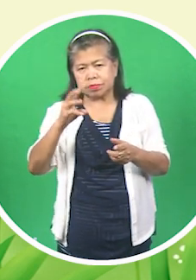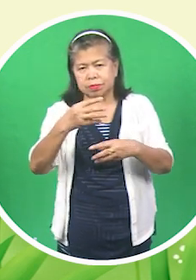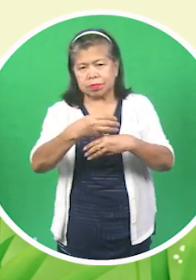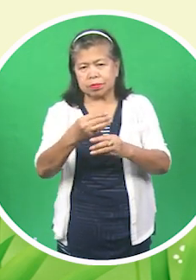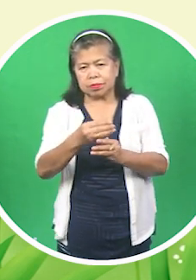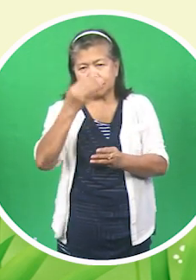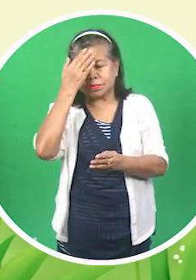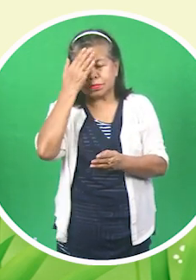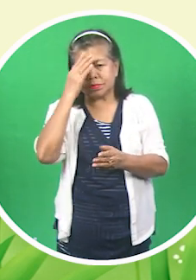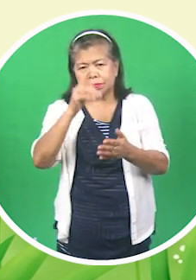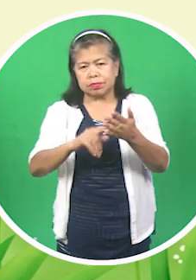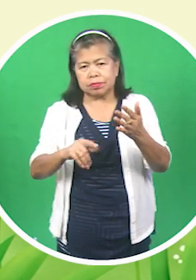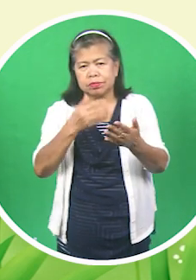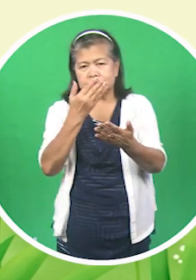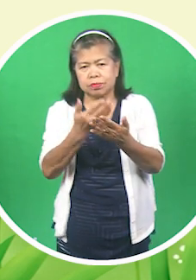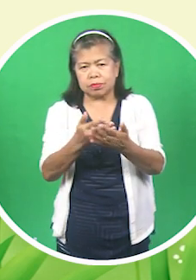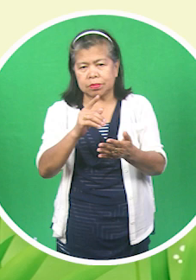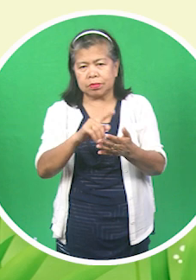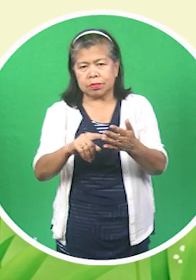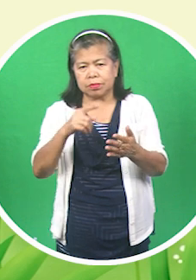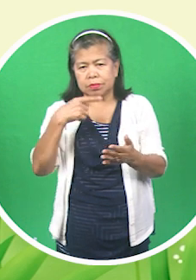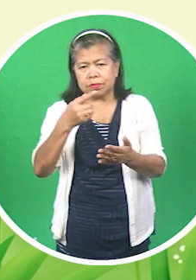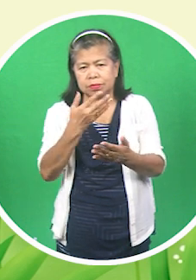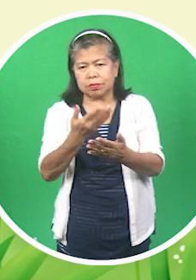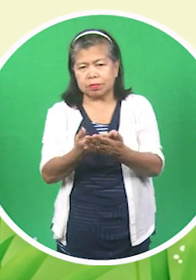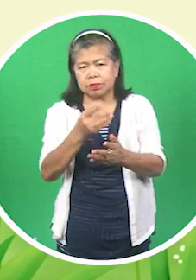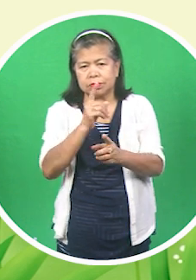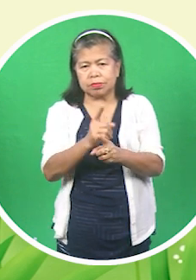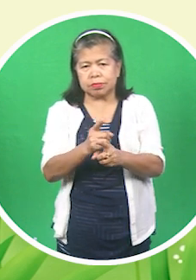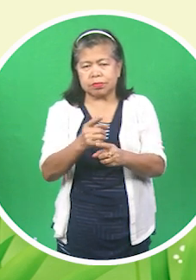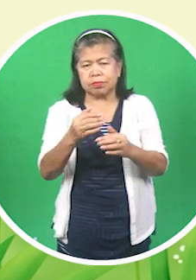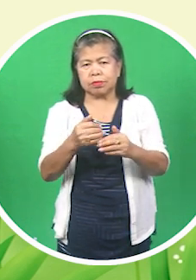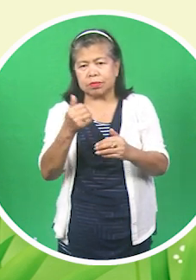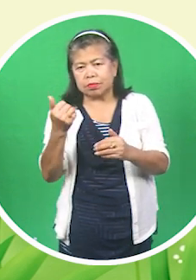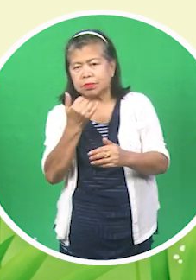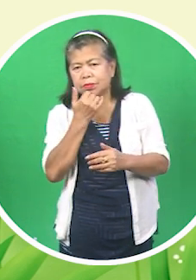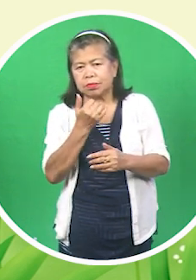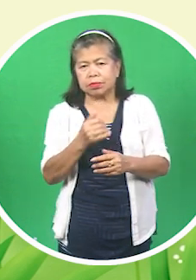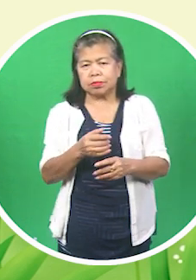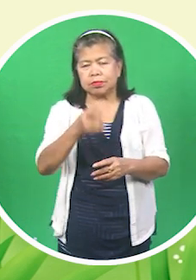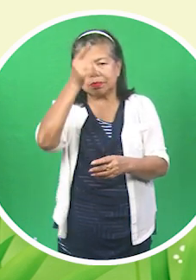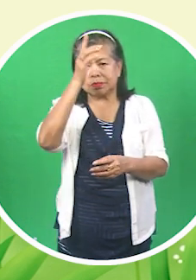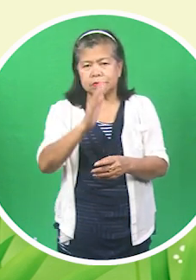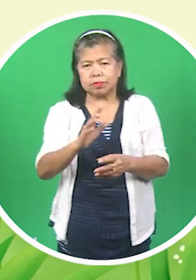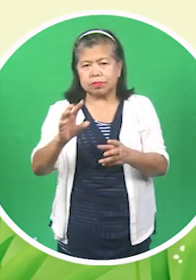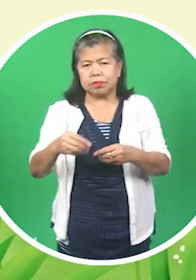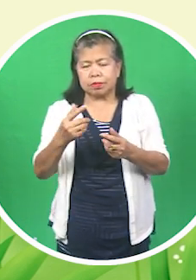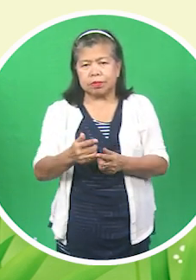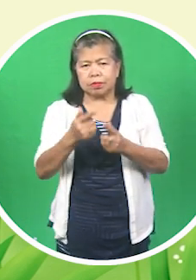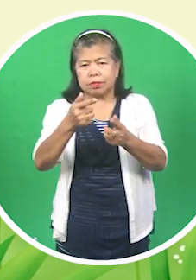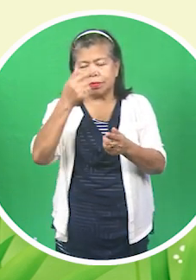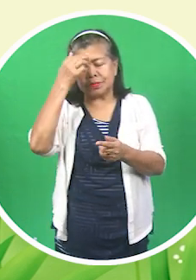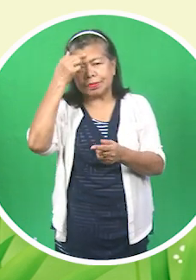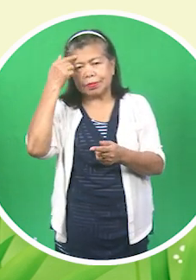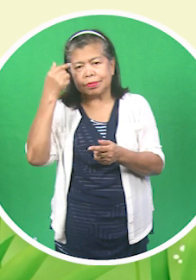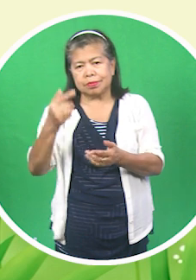wisdom will make us know what is good and to tell what is right from wrong. God gives us this